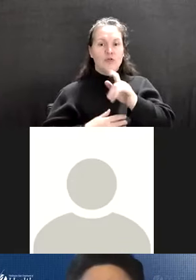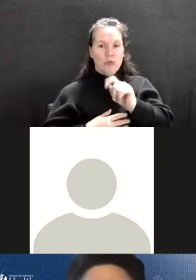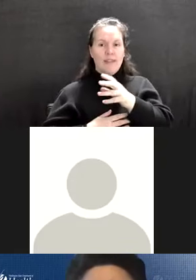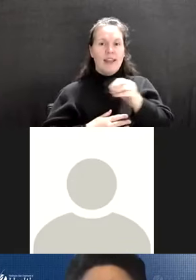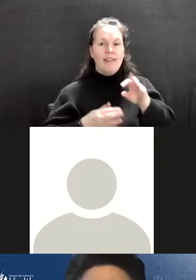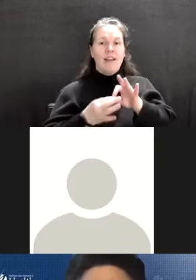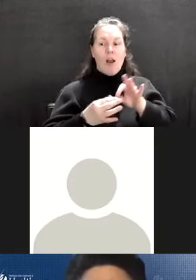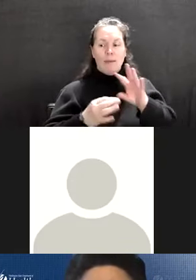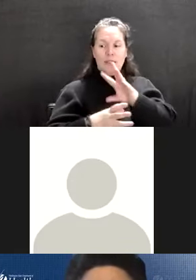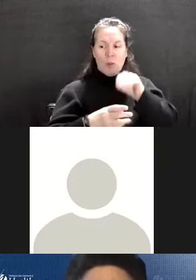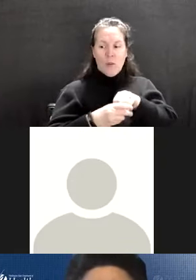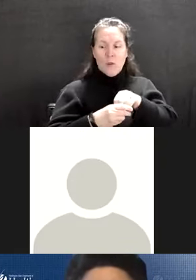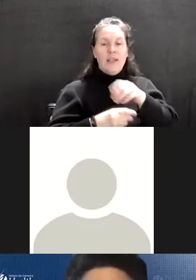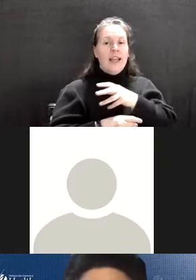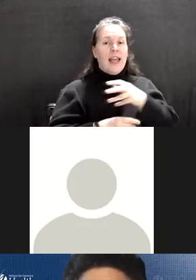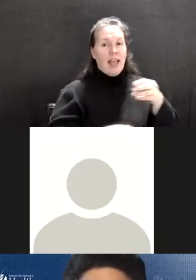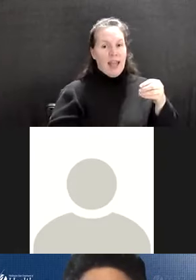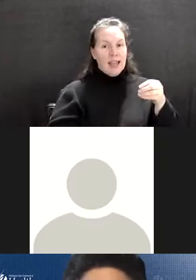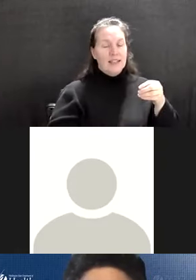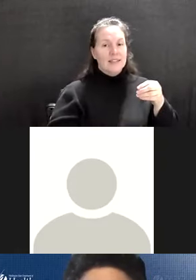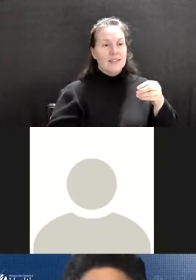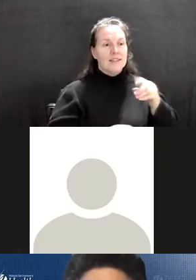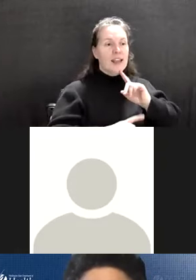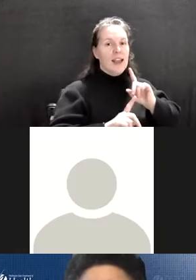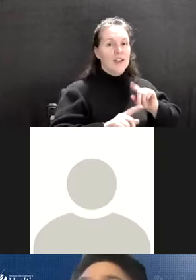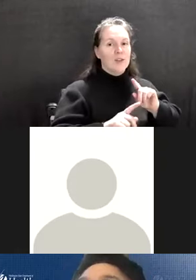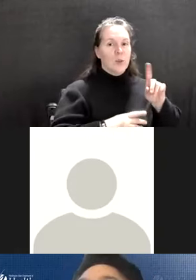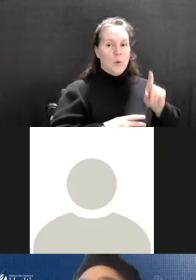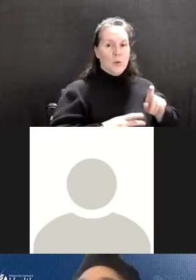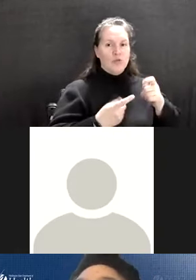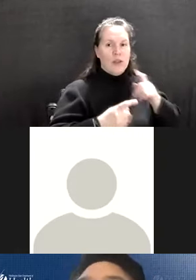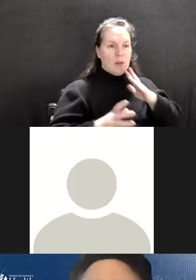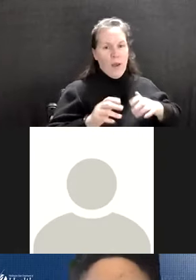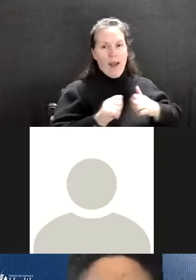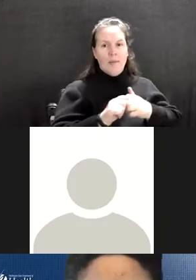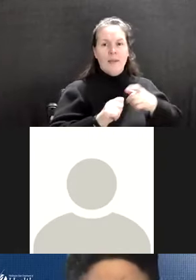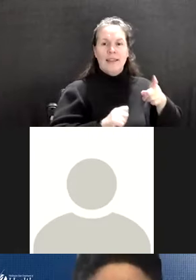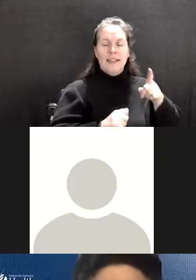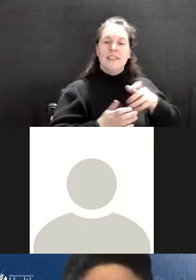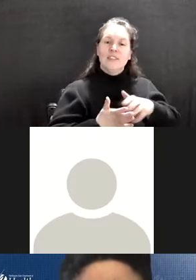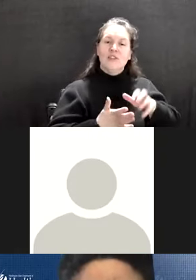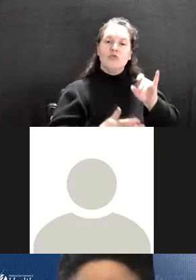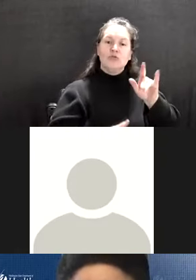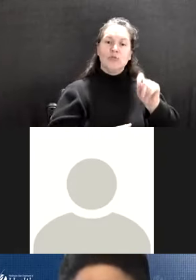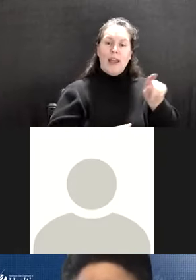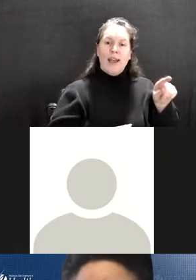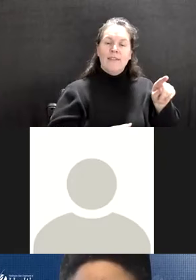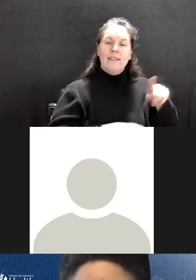that are included and try and answer the questions and try and update this draft based upon the comments.